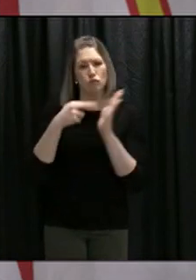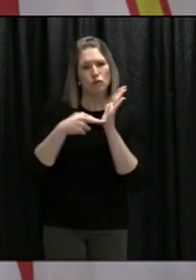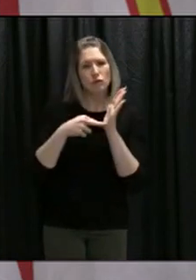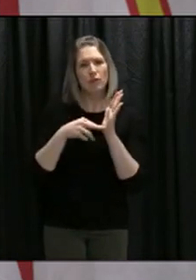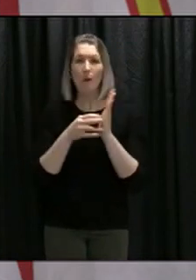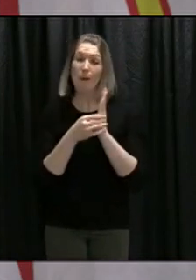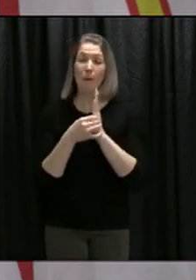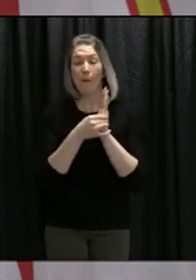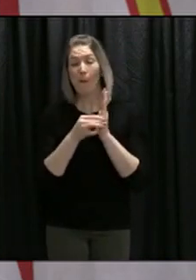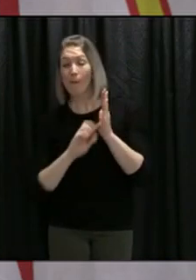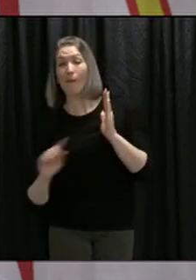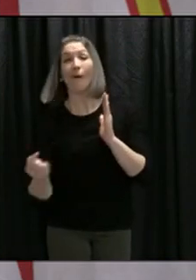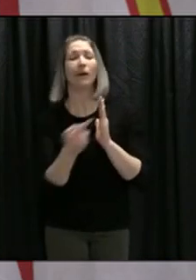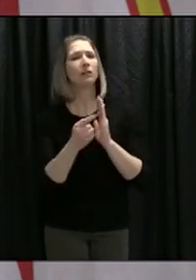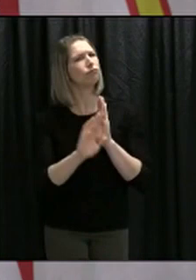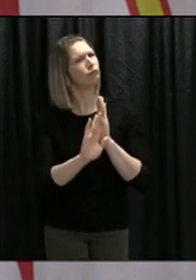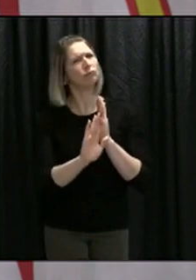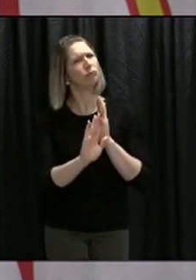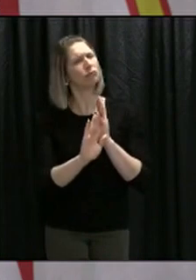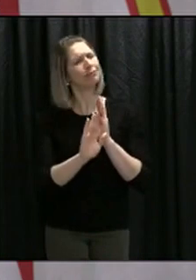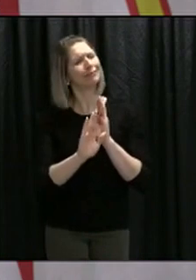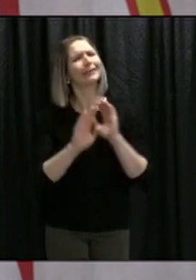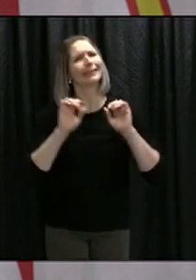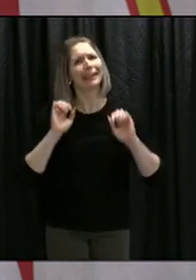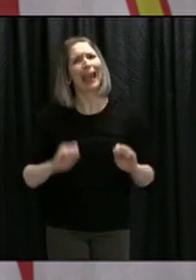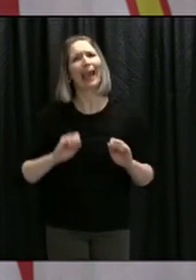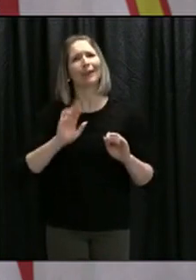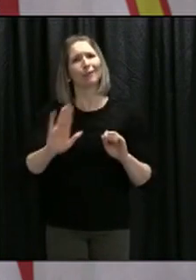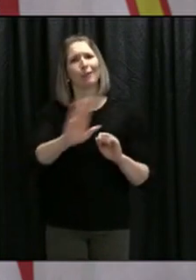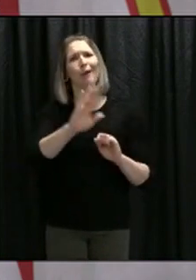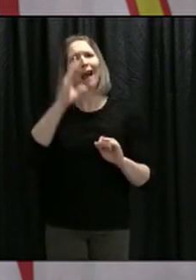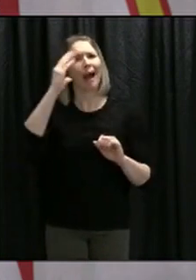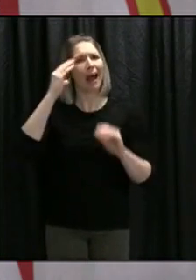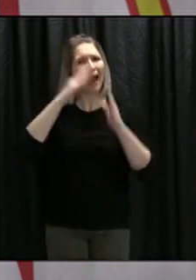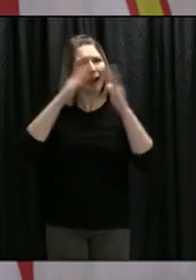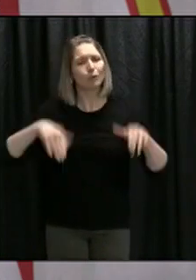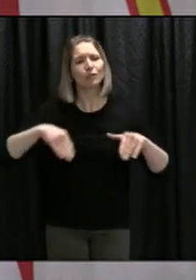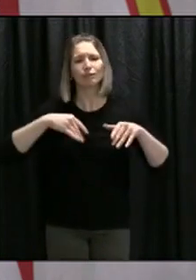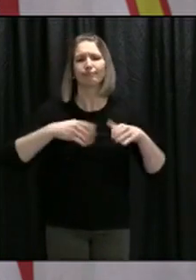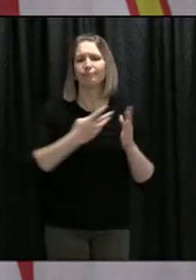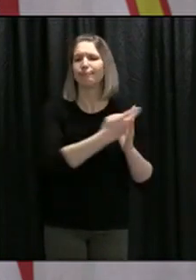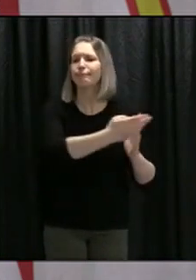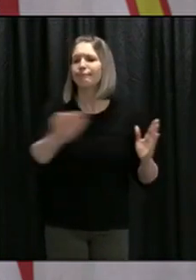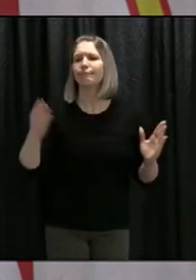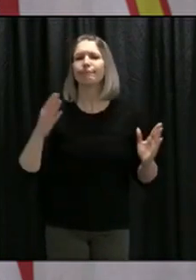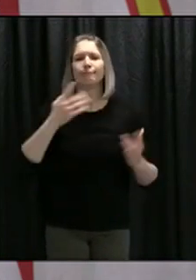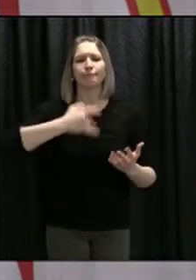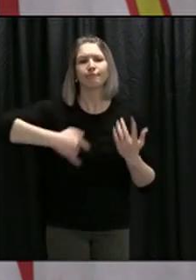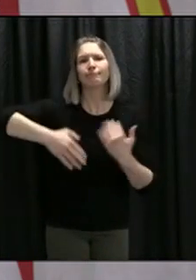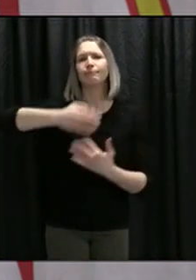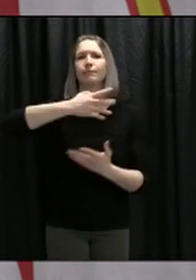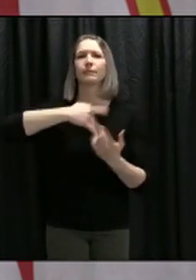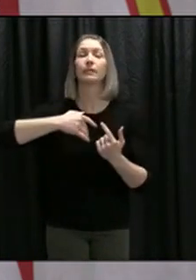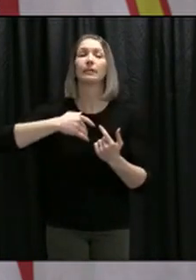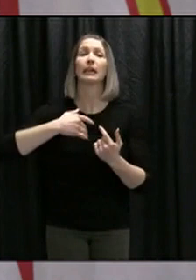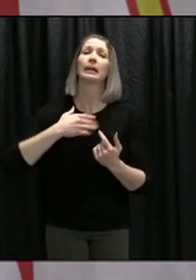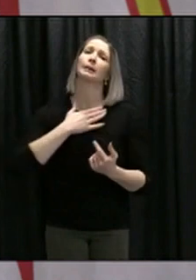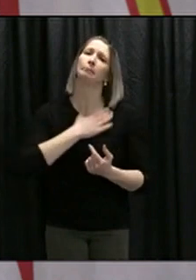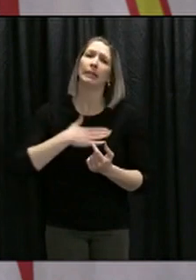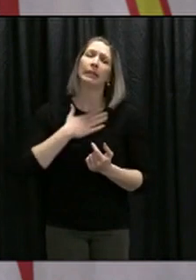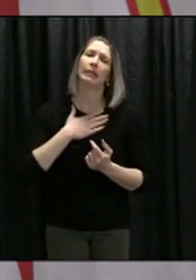step outside in your own garden, but please do not come in contact with others. Do not risk your own life or that of